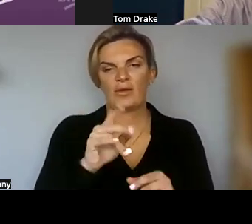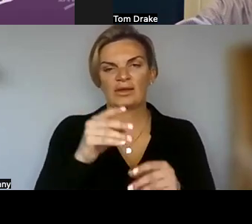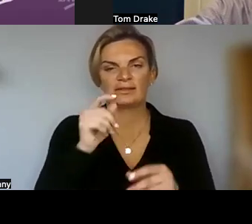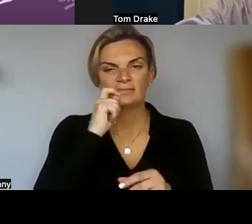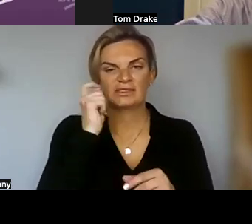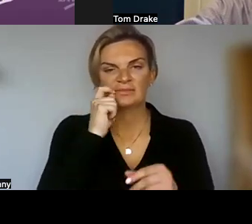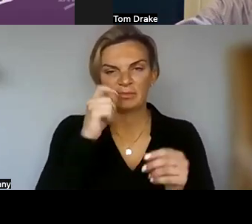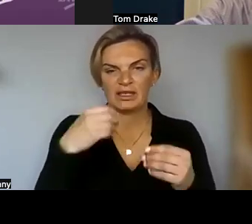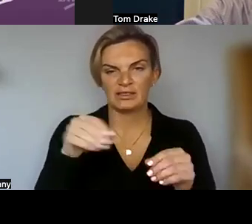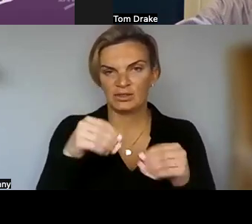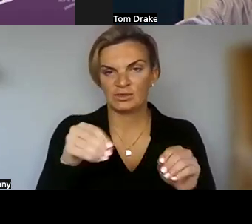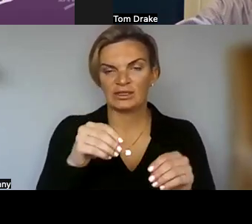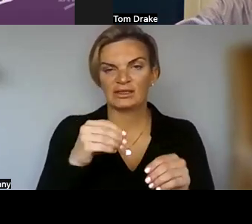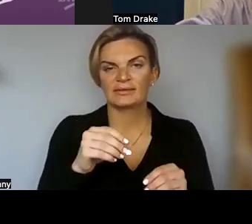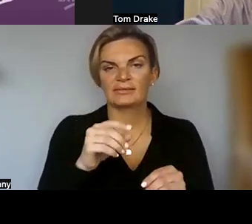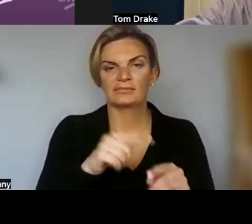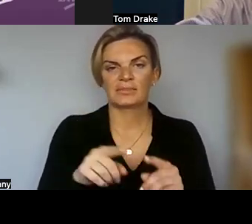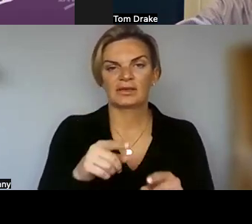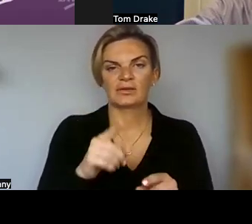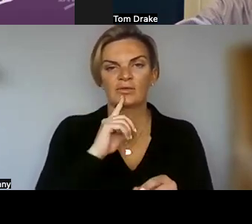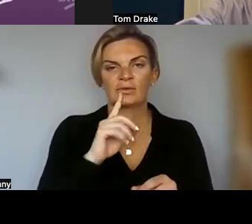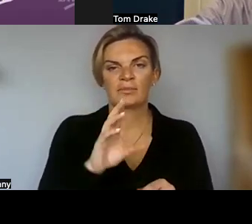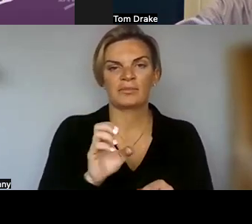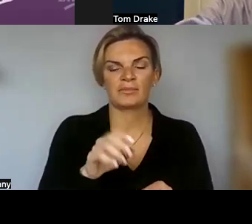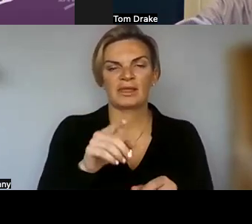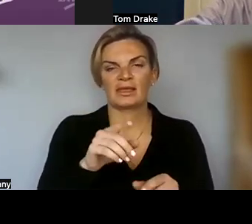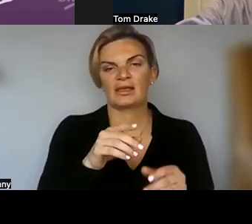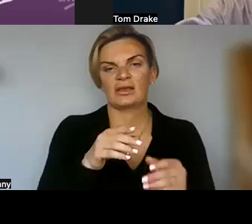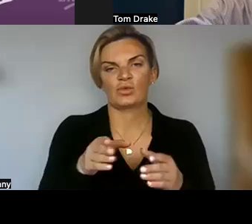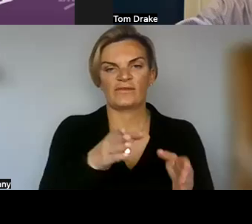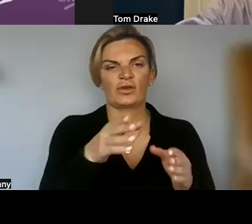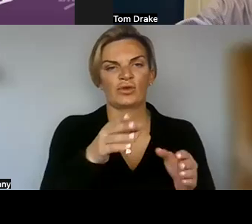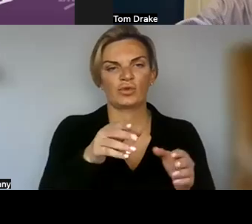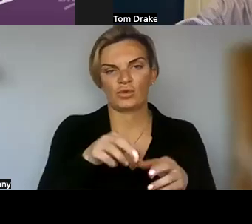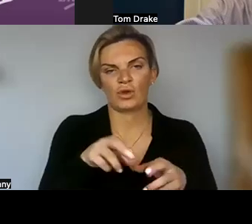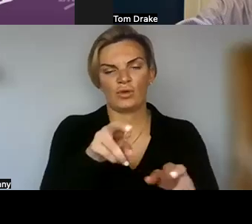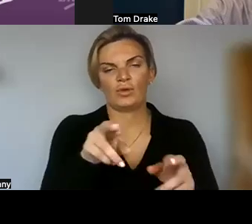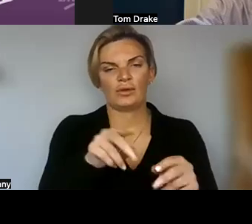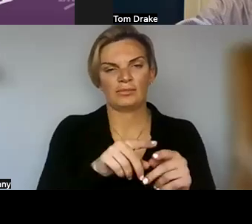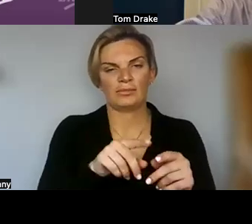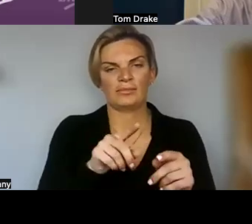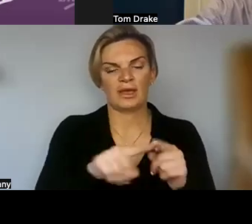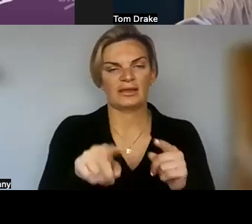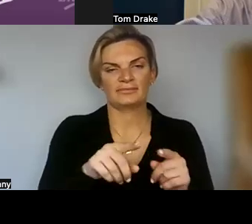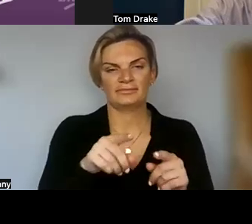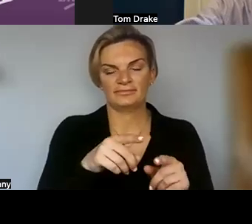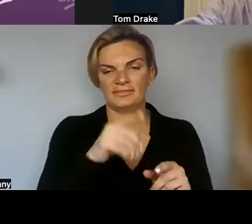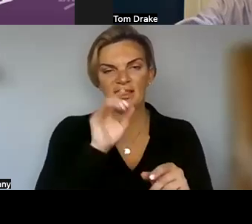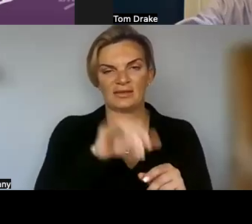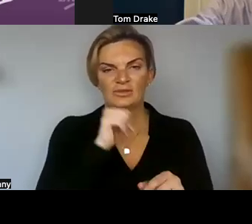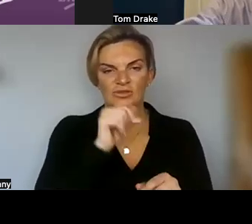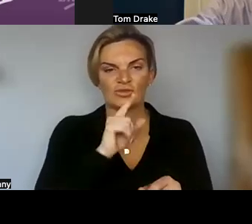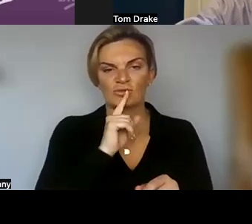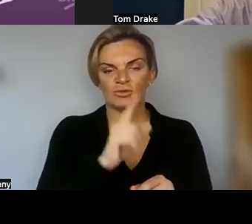area. The closest it could get would be Sawmill River Road. And obviously that wasn't true. And I didn't change my